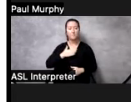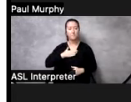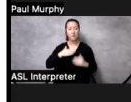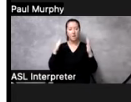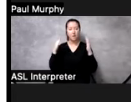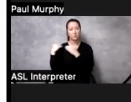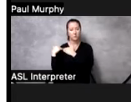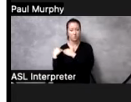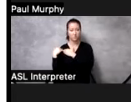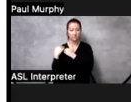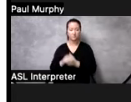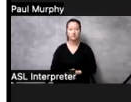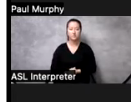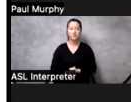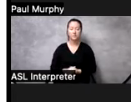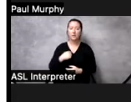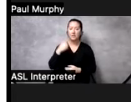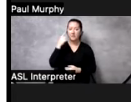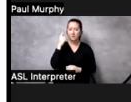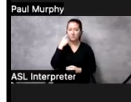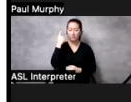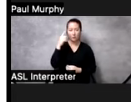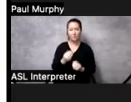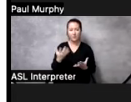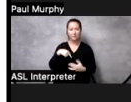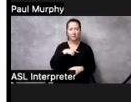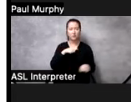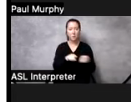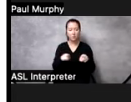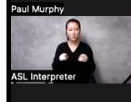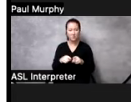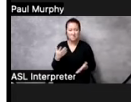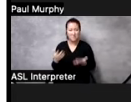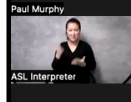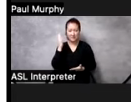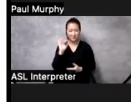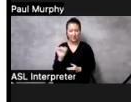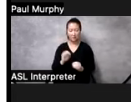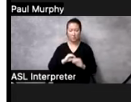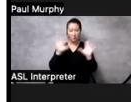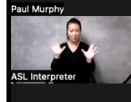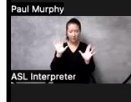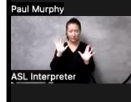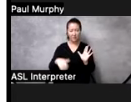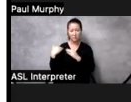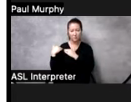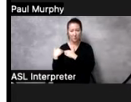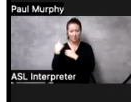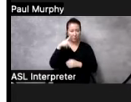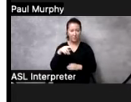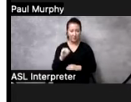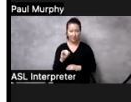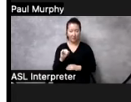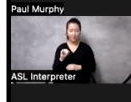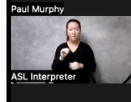are. I think many of us, this is also coming, it might seem obvious what the responsibility of a PI is,